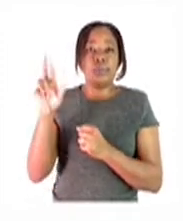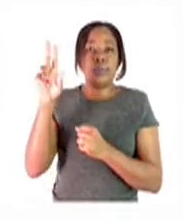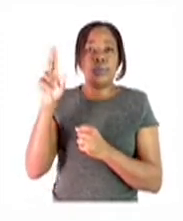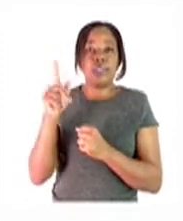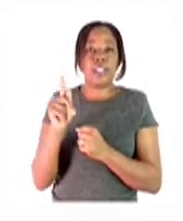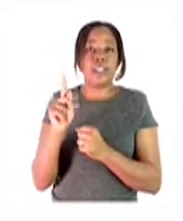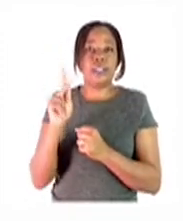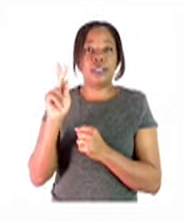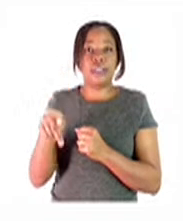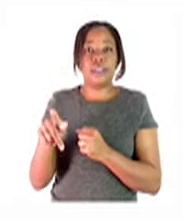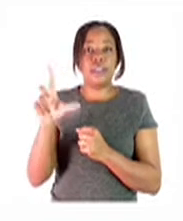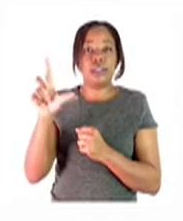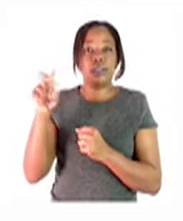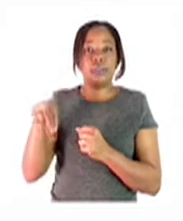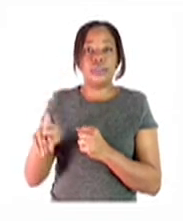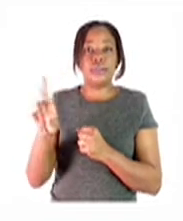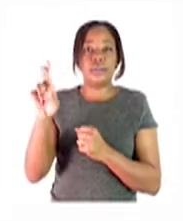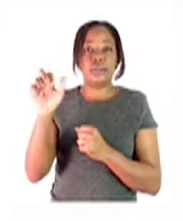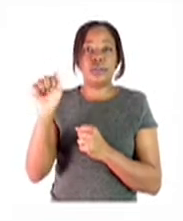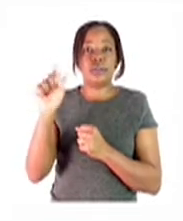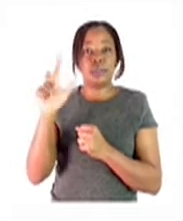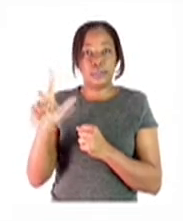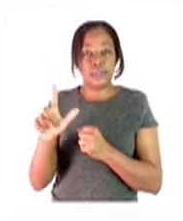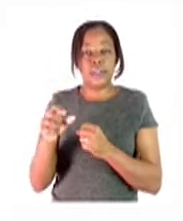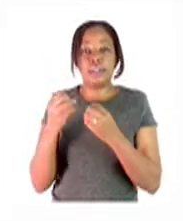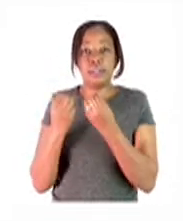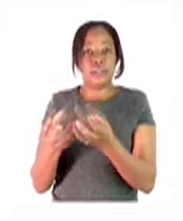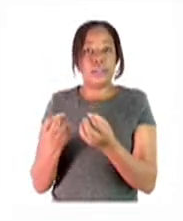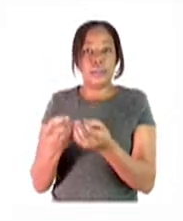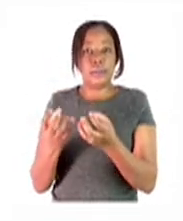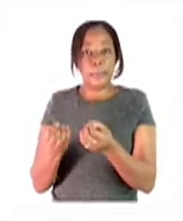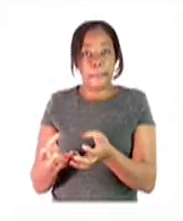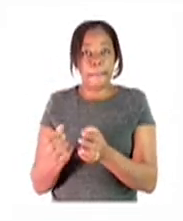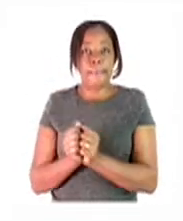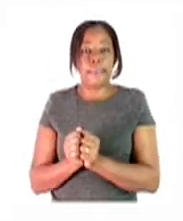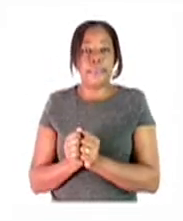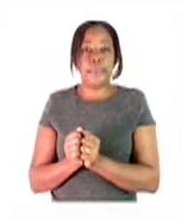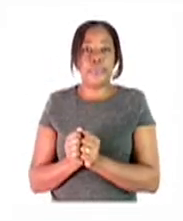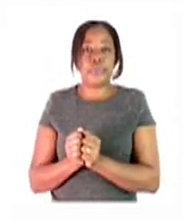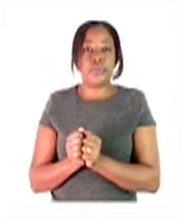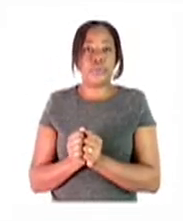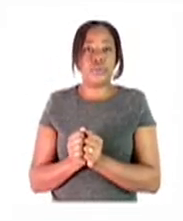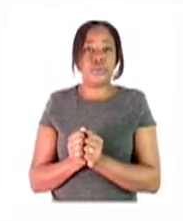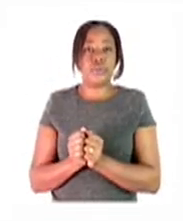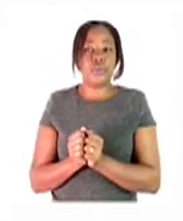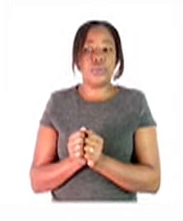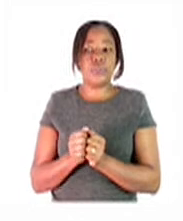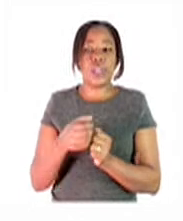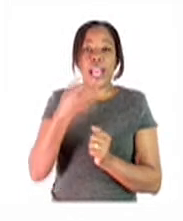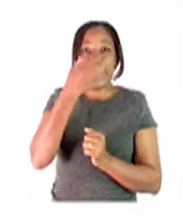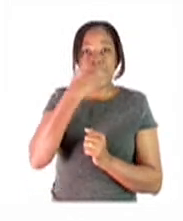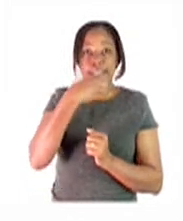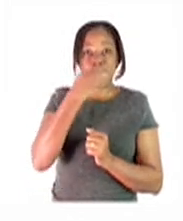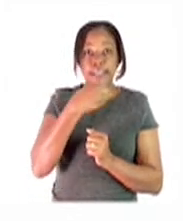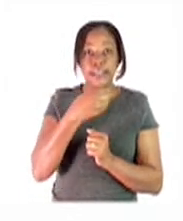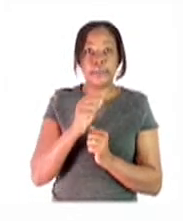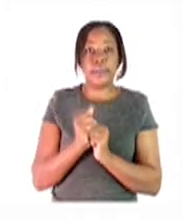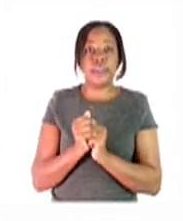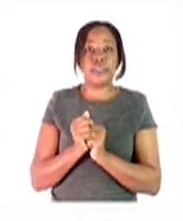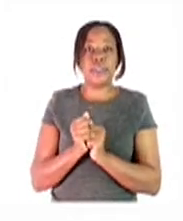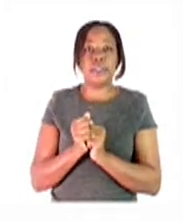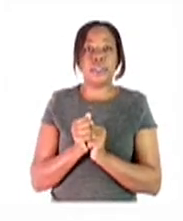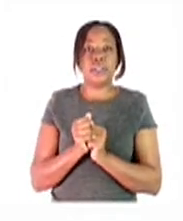apple. If you write it in plural, are you going to add a S or ES?